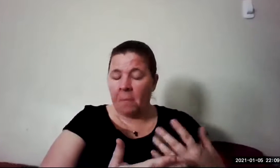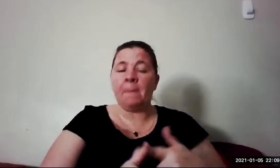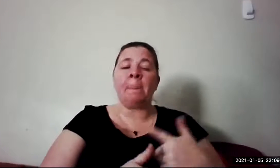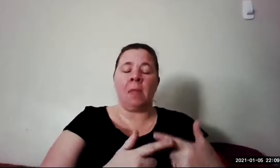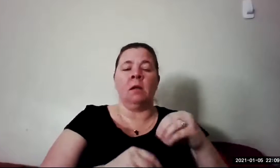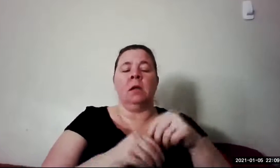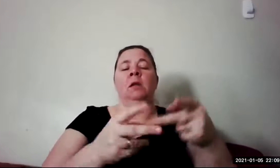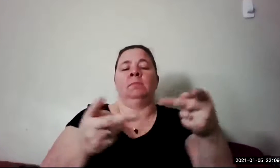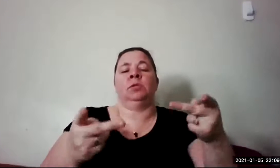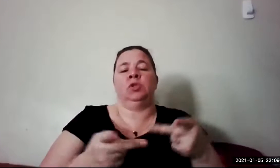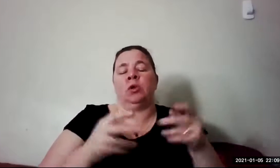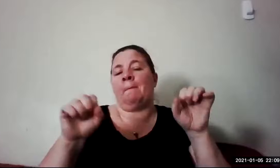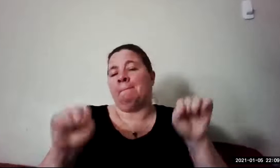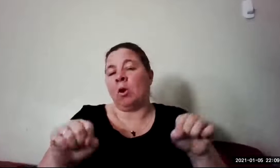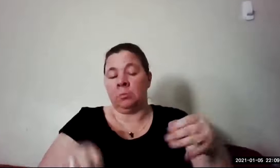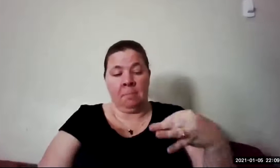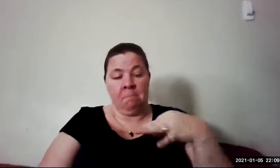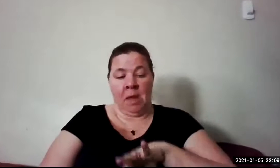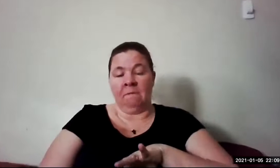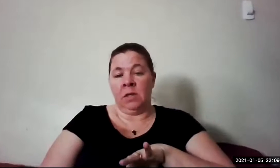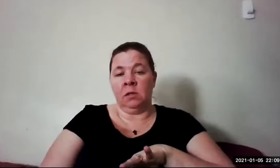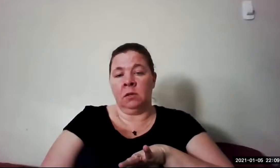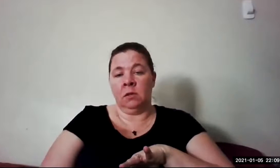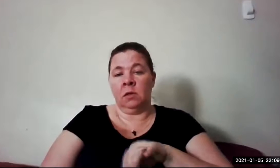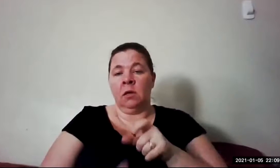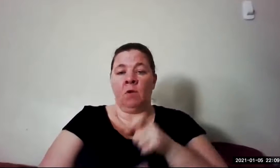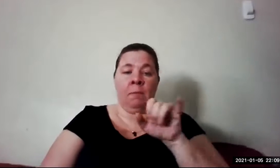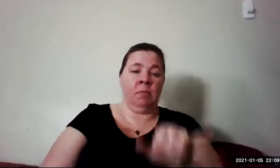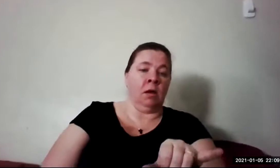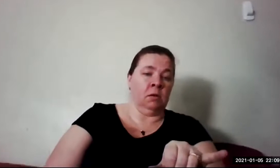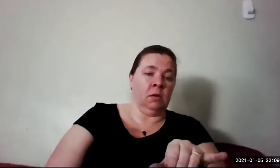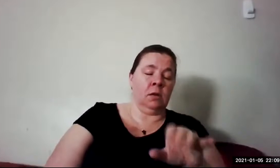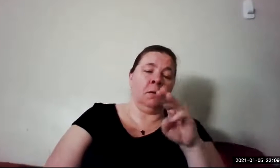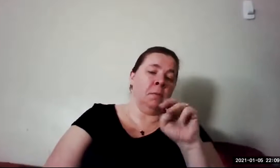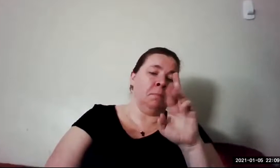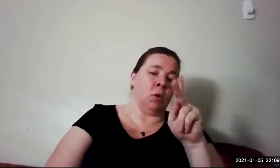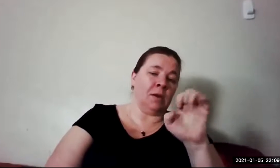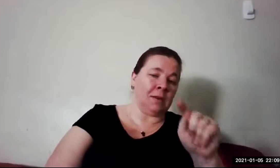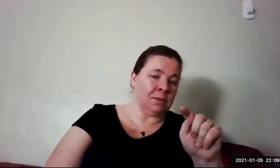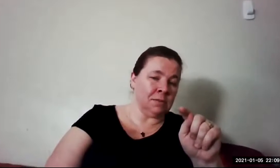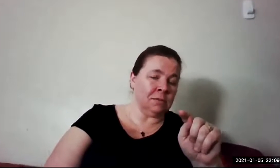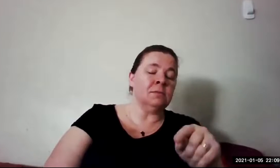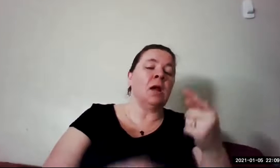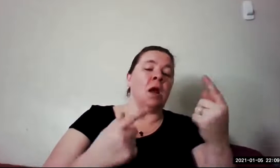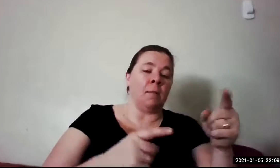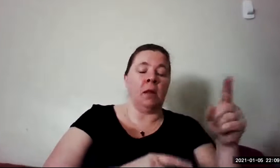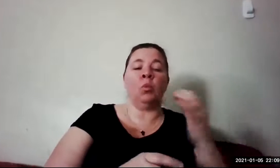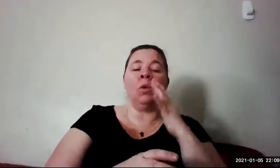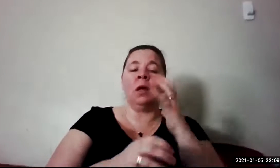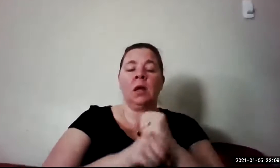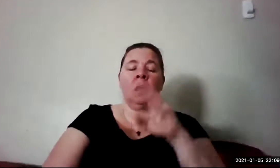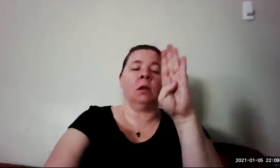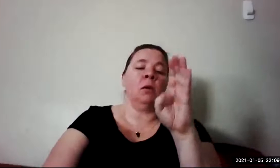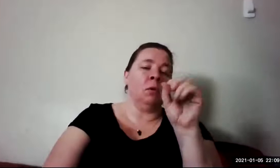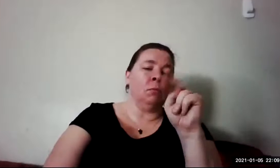position where you could possibly benefit from the marketing campaigns, where you'll get a bonus. So every